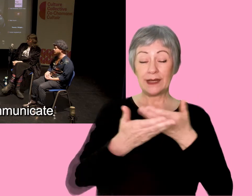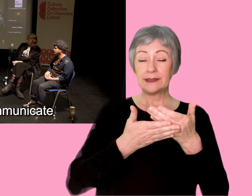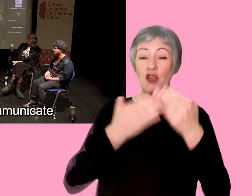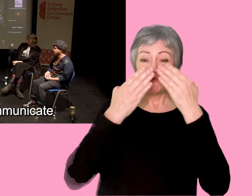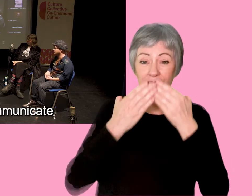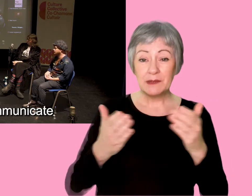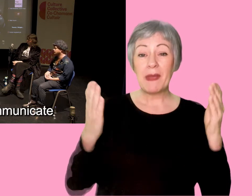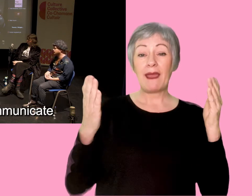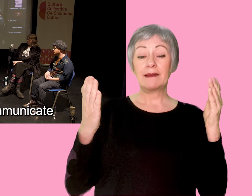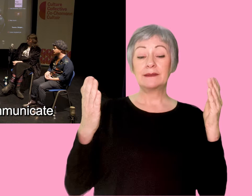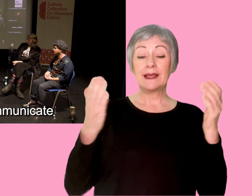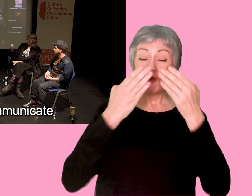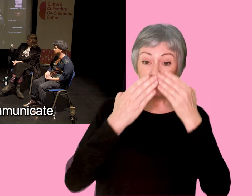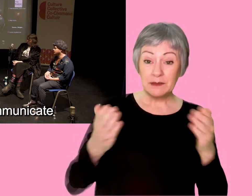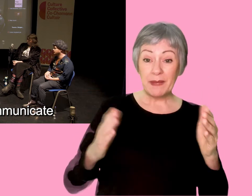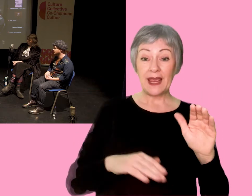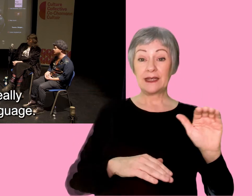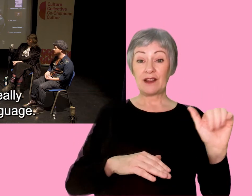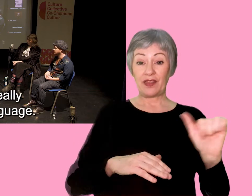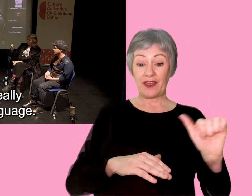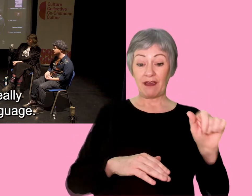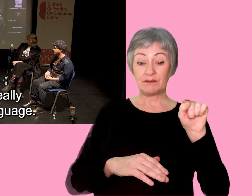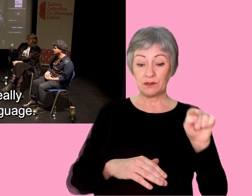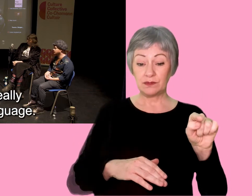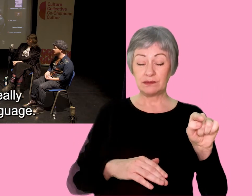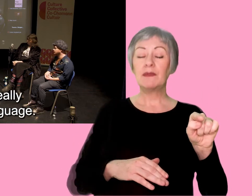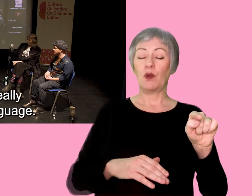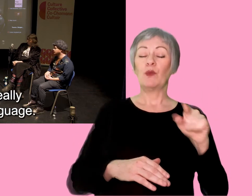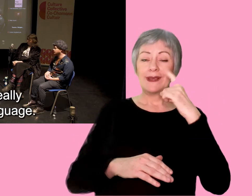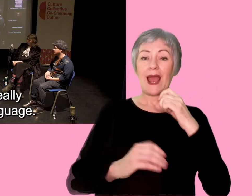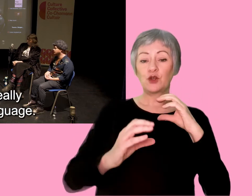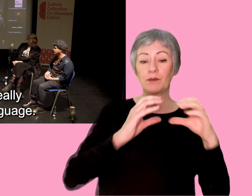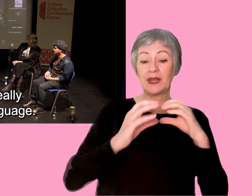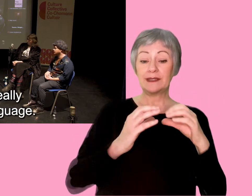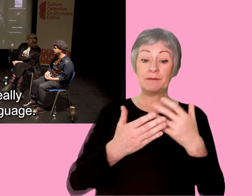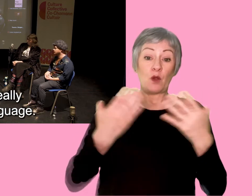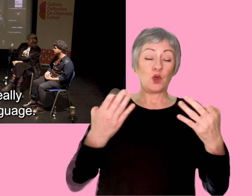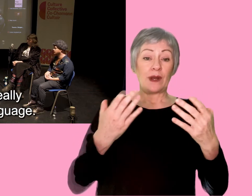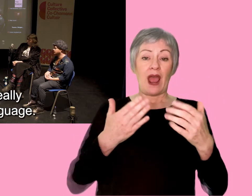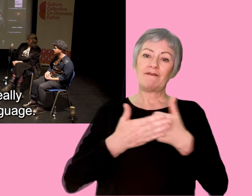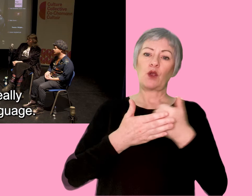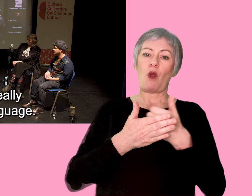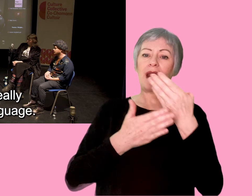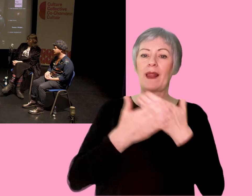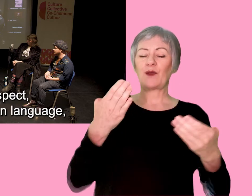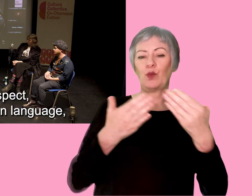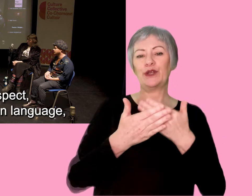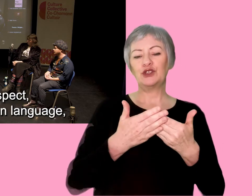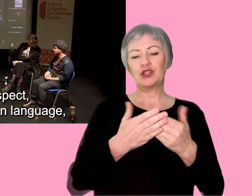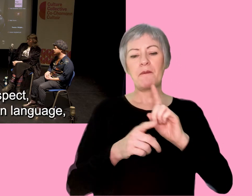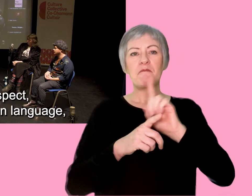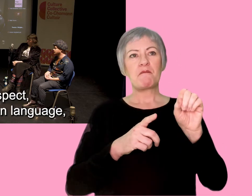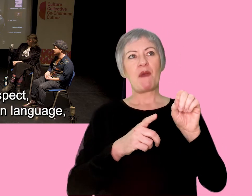it's there, everything we can communicate, even if we don't really have a common language. But